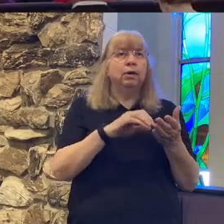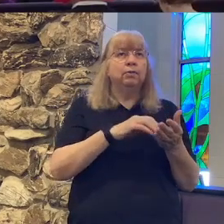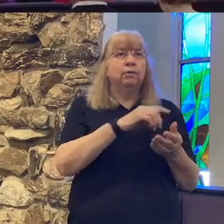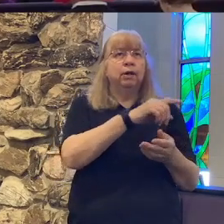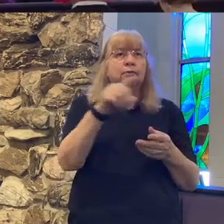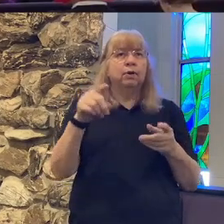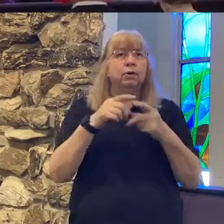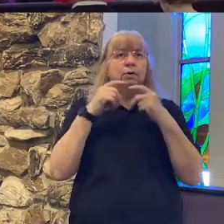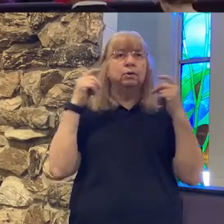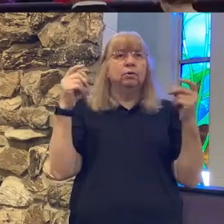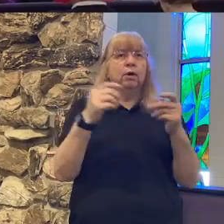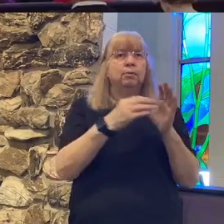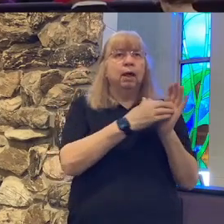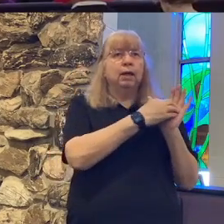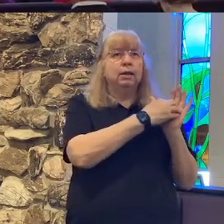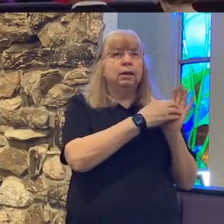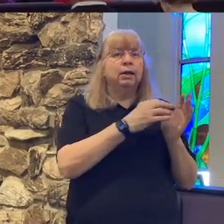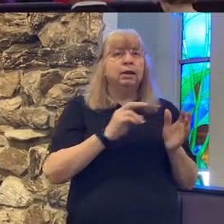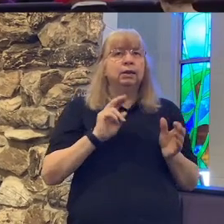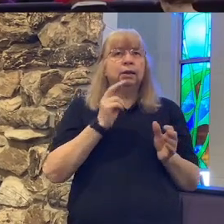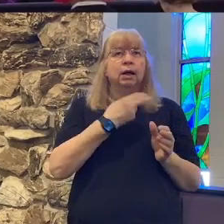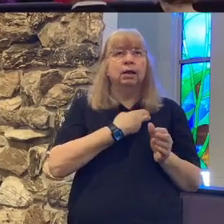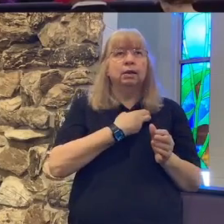we forgive those who trespass.